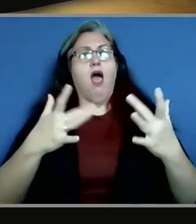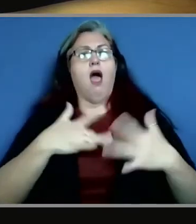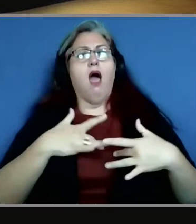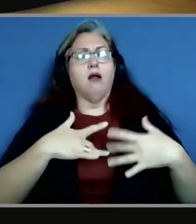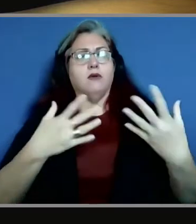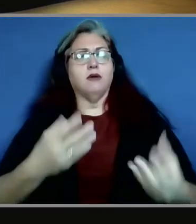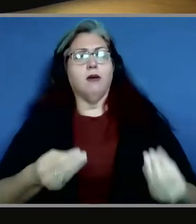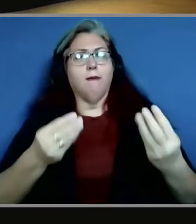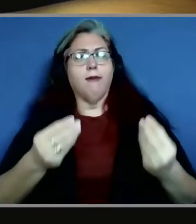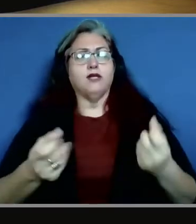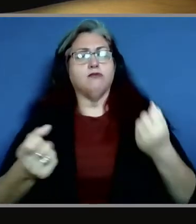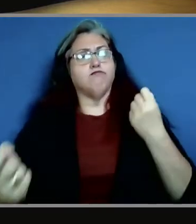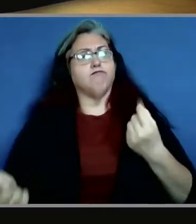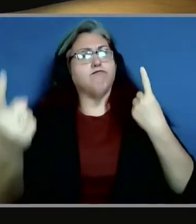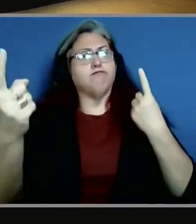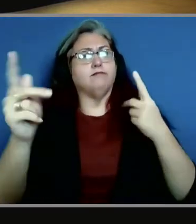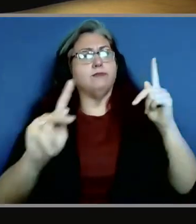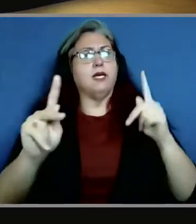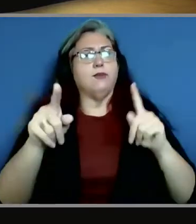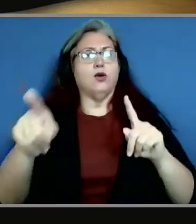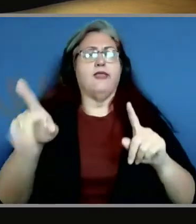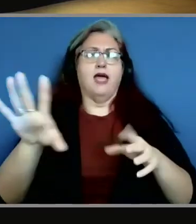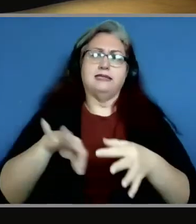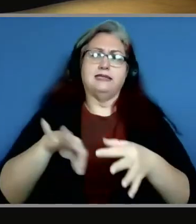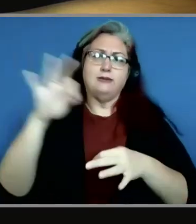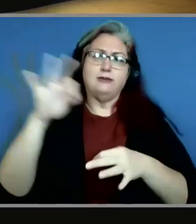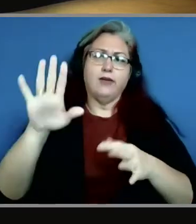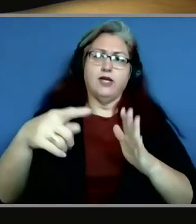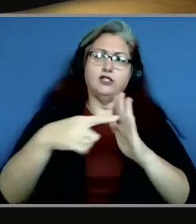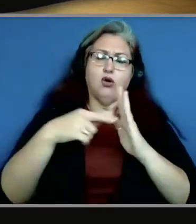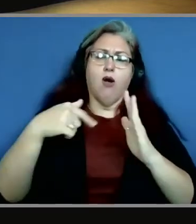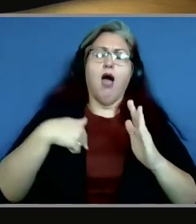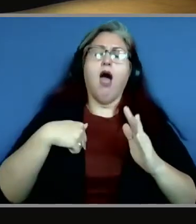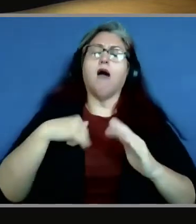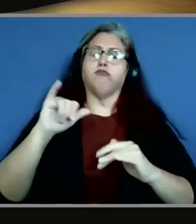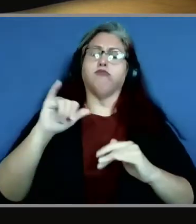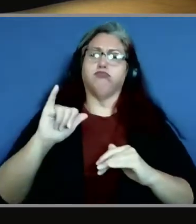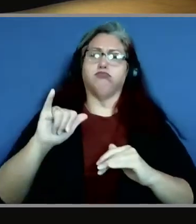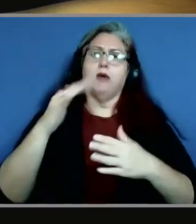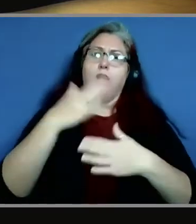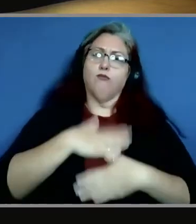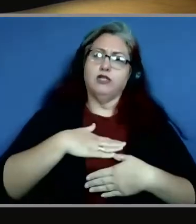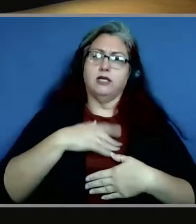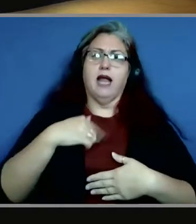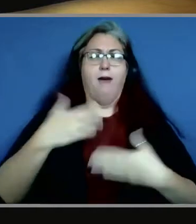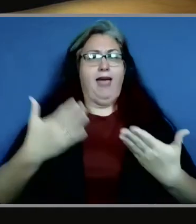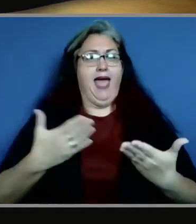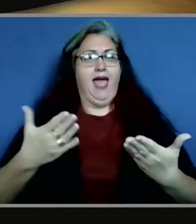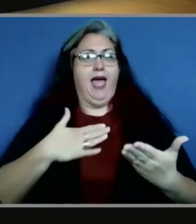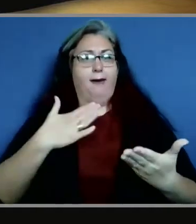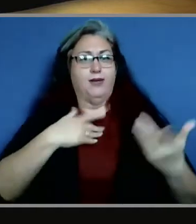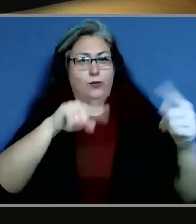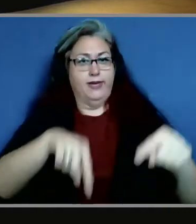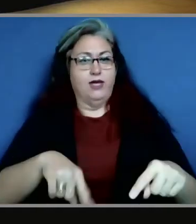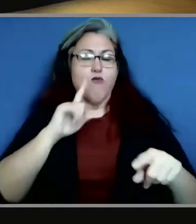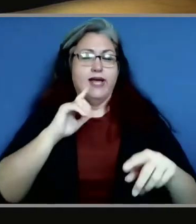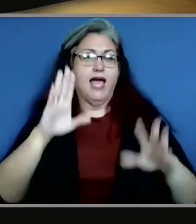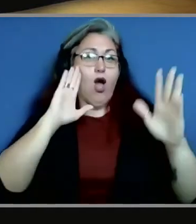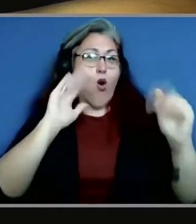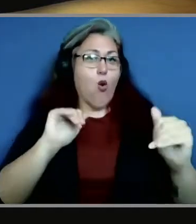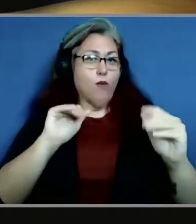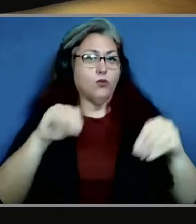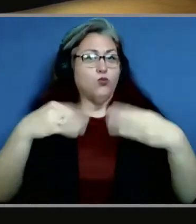for people with disabilities, the spirit that they show. So I am pleased to be here, and I am hopeful to be of